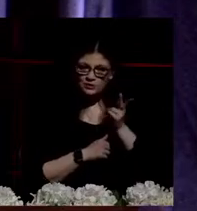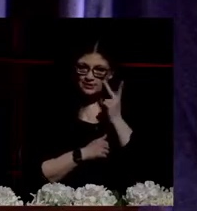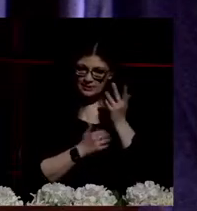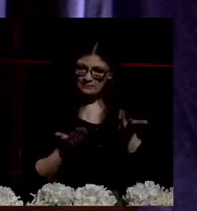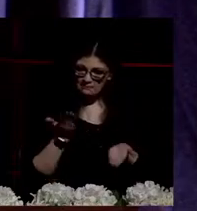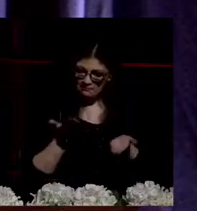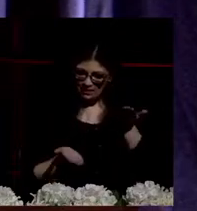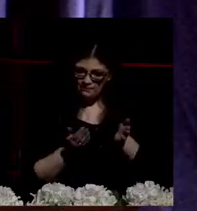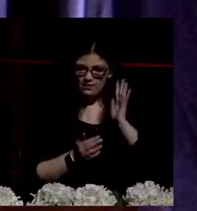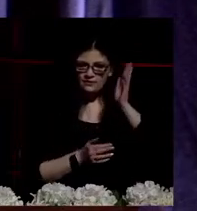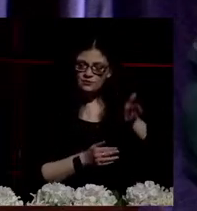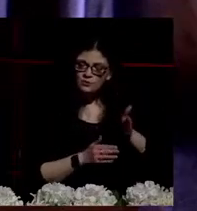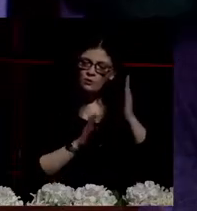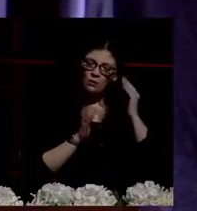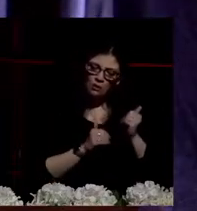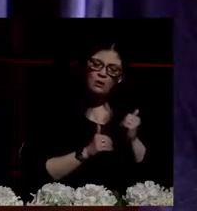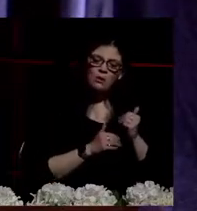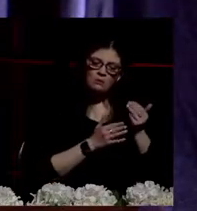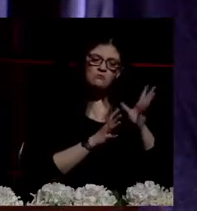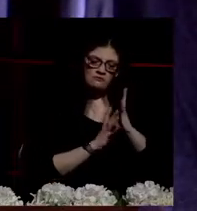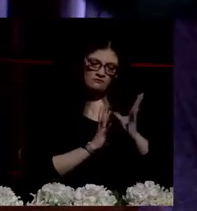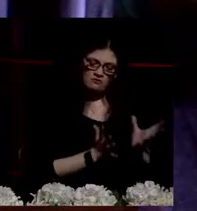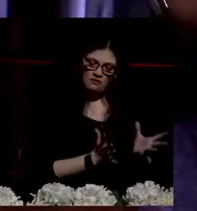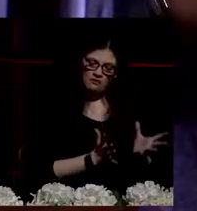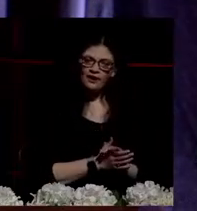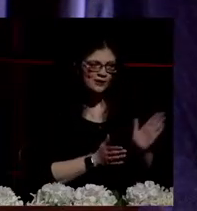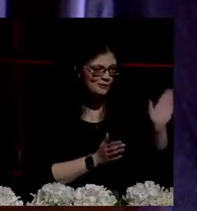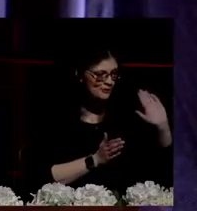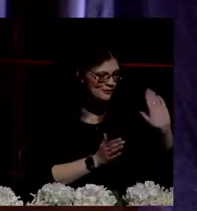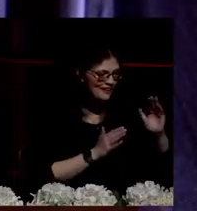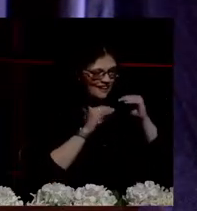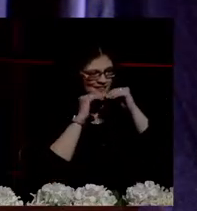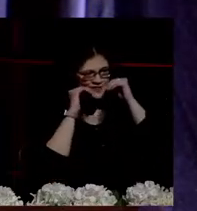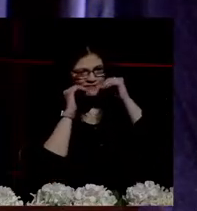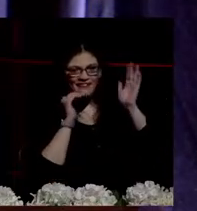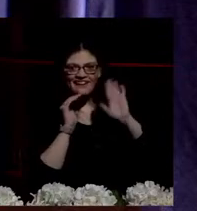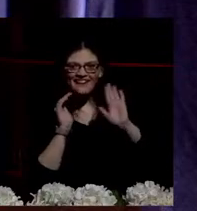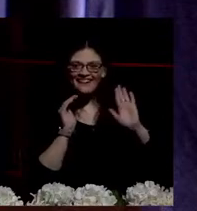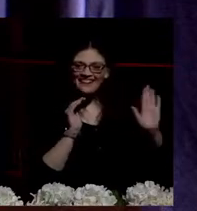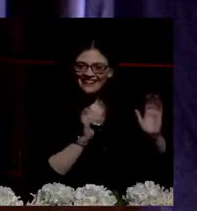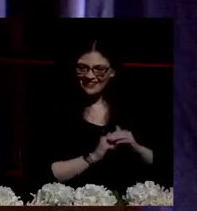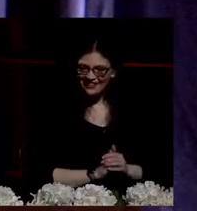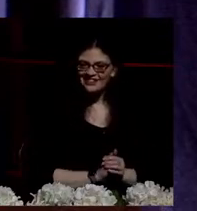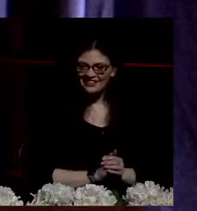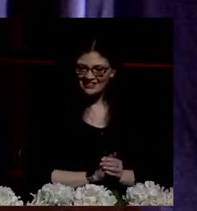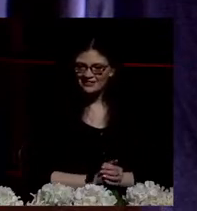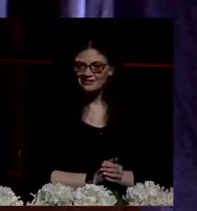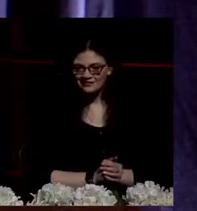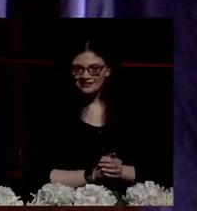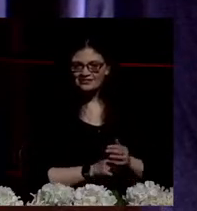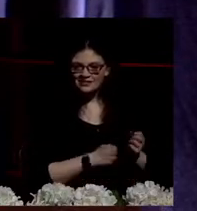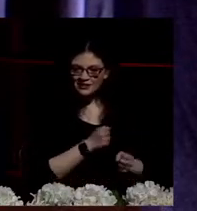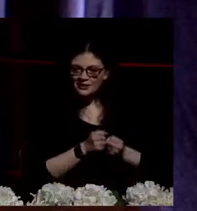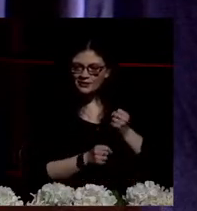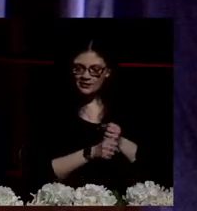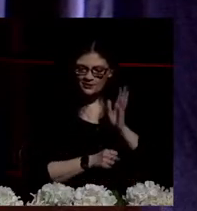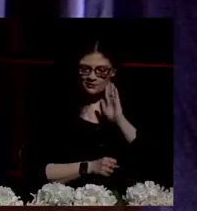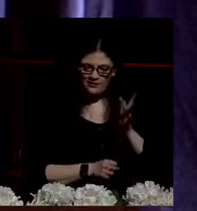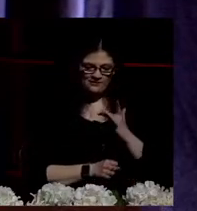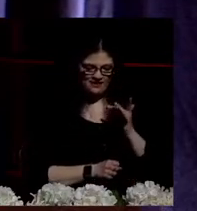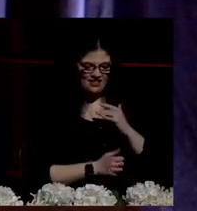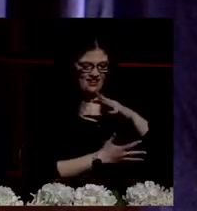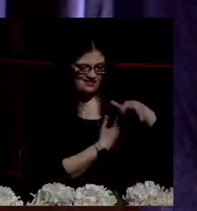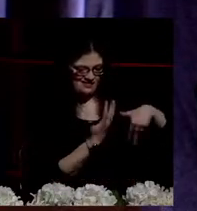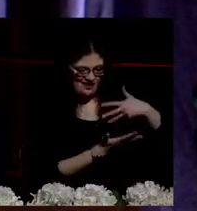and hope that they're doing okay. Wave at them, smile. Years from now, it will feel like you hung out every weekend, even if you